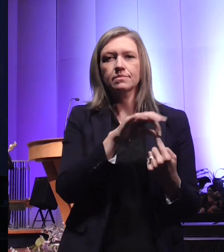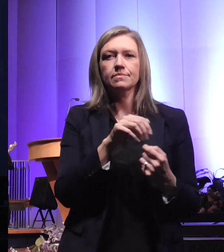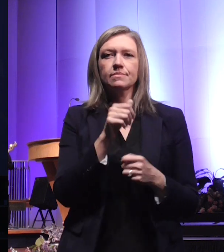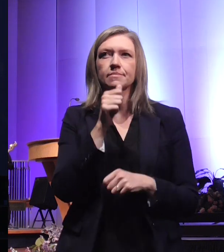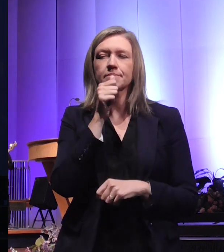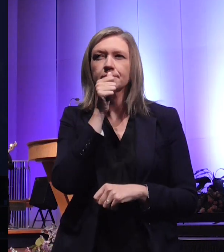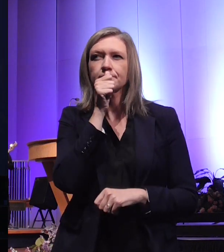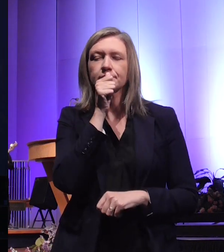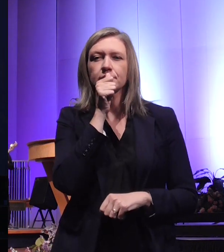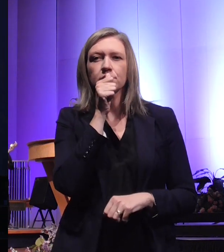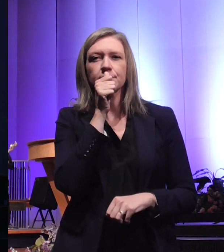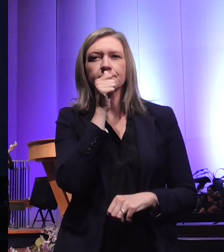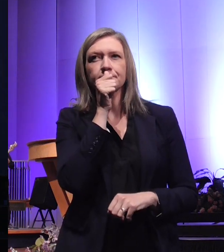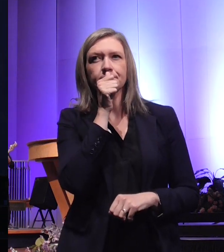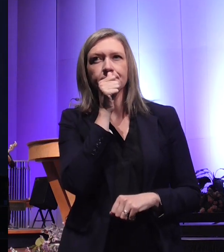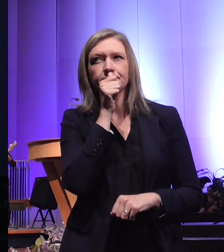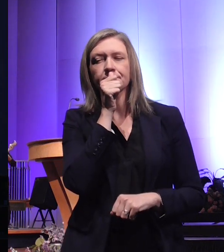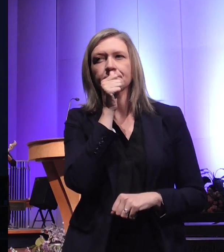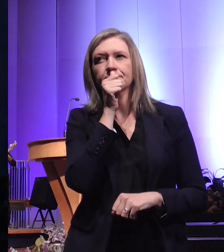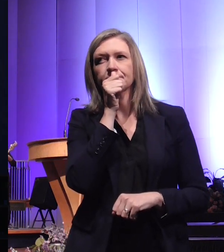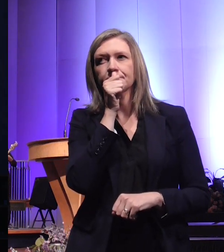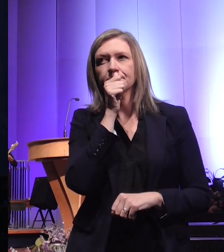so secret,